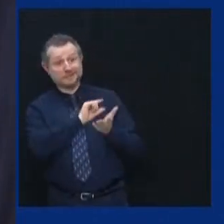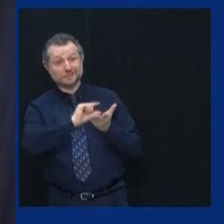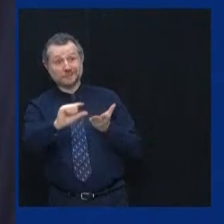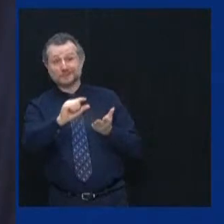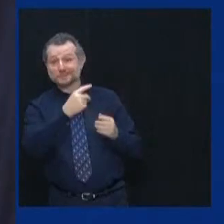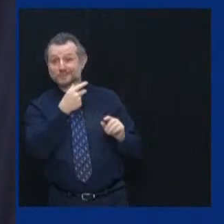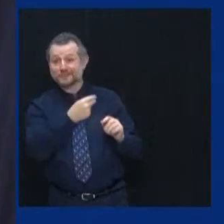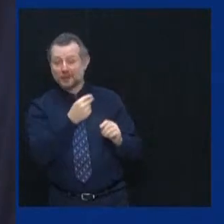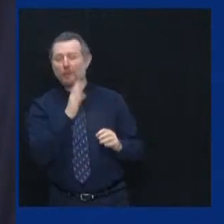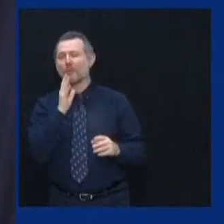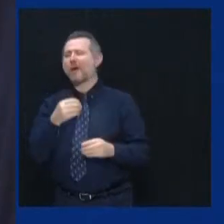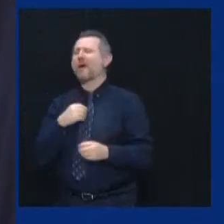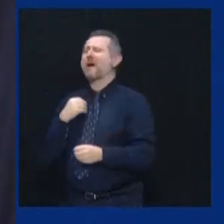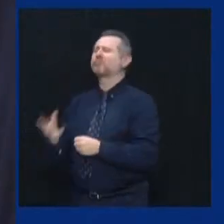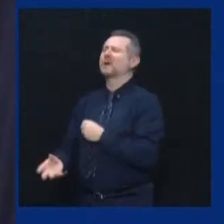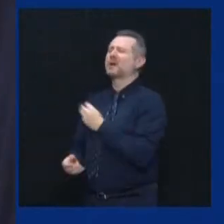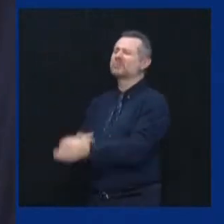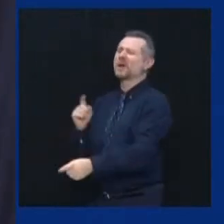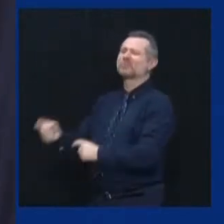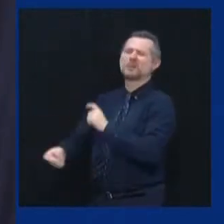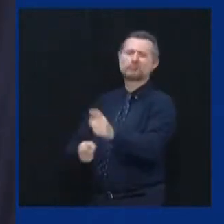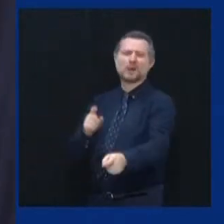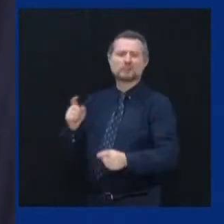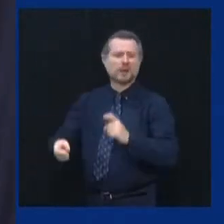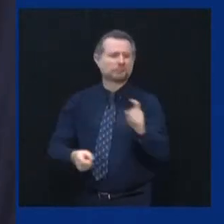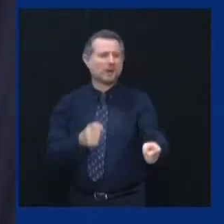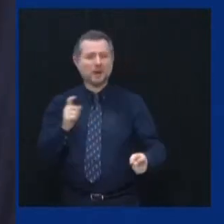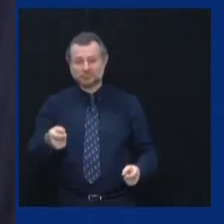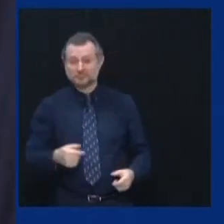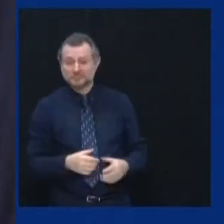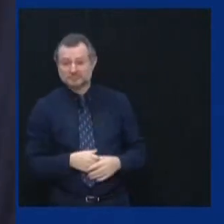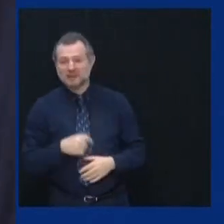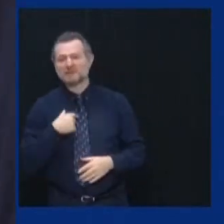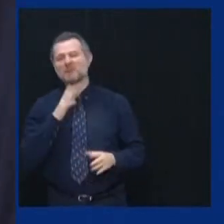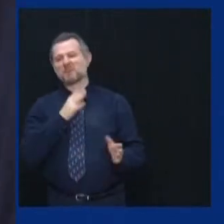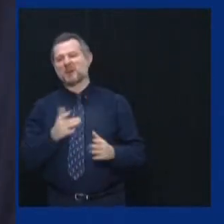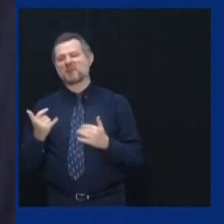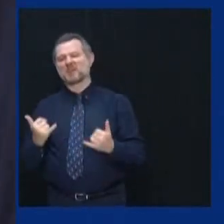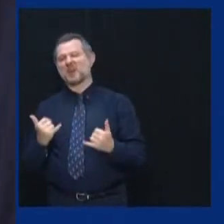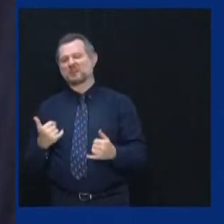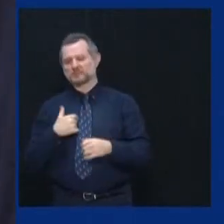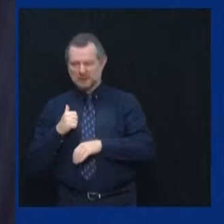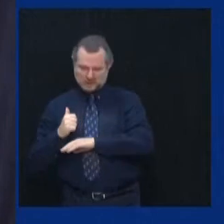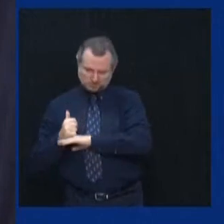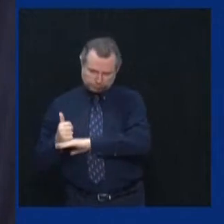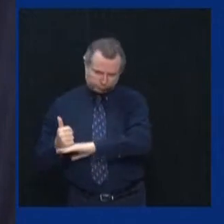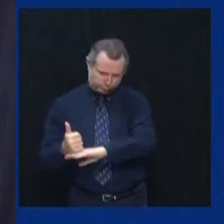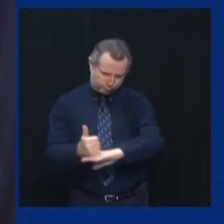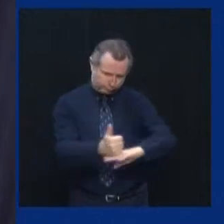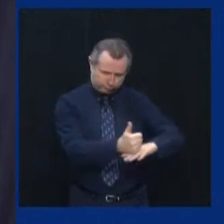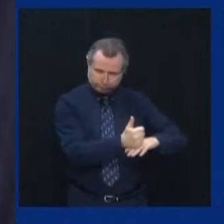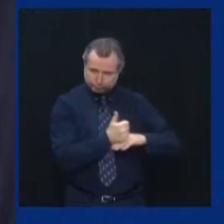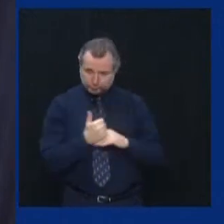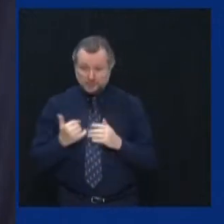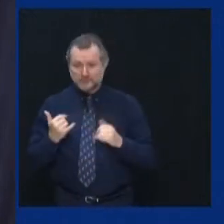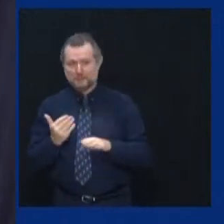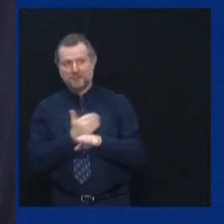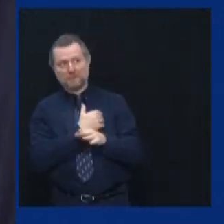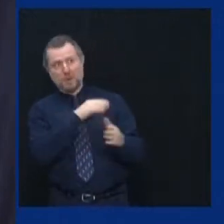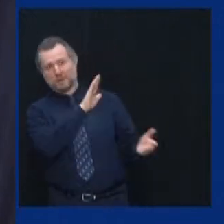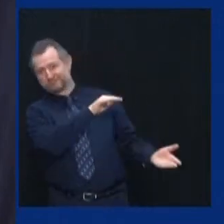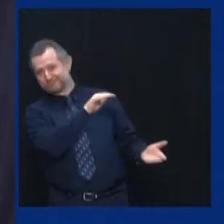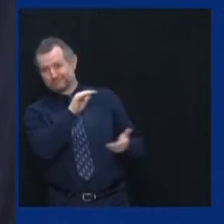have the distribution center. And I'd rather have the distribution system up now so that if and